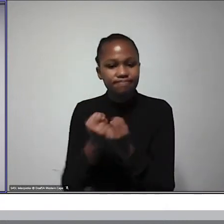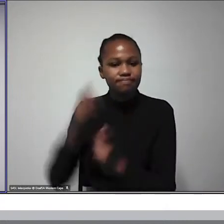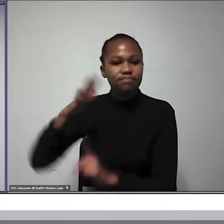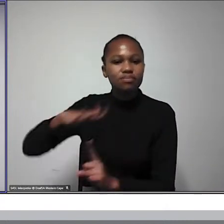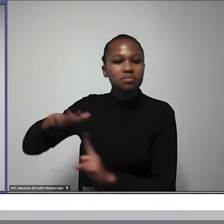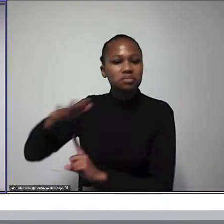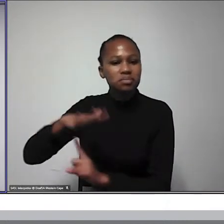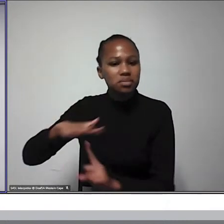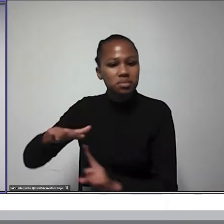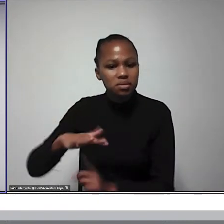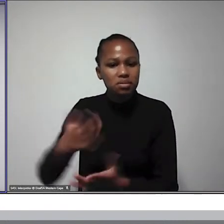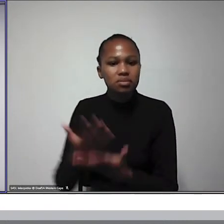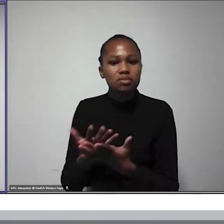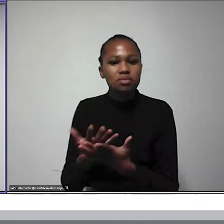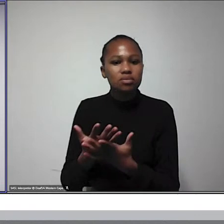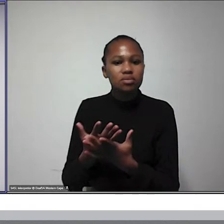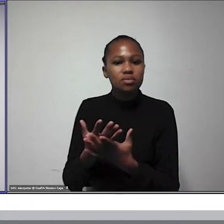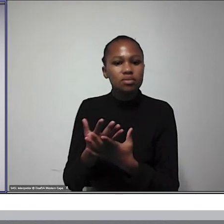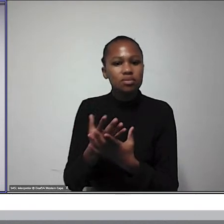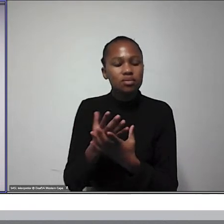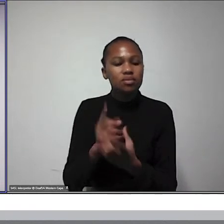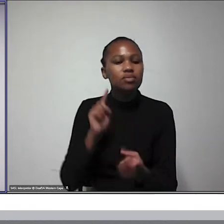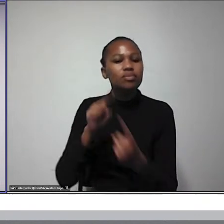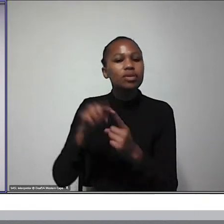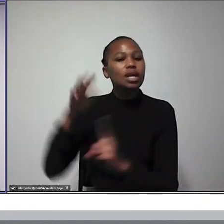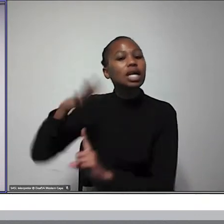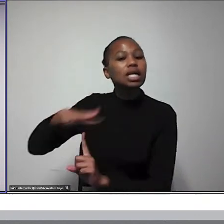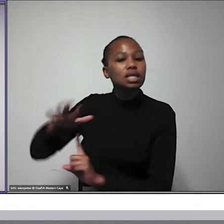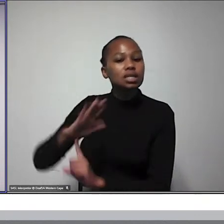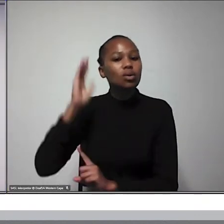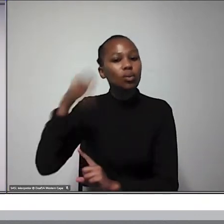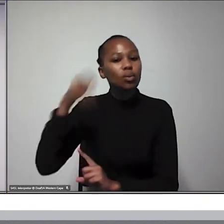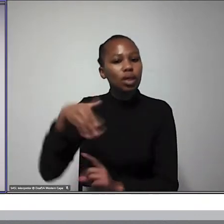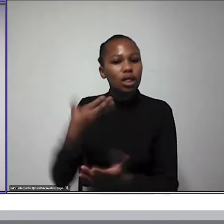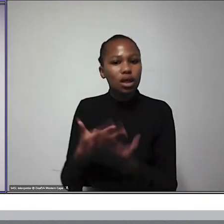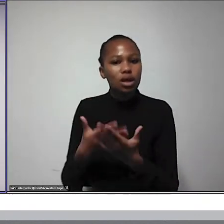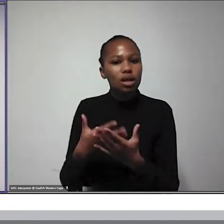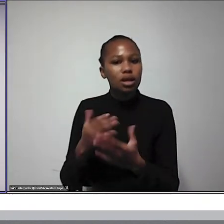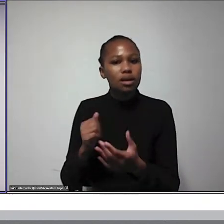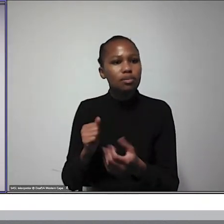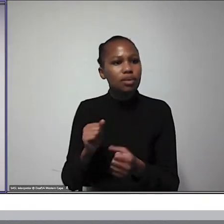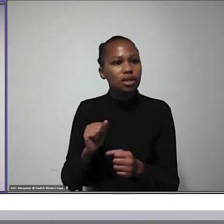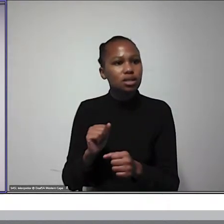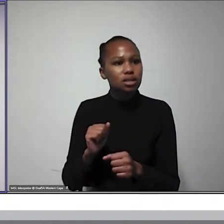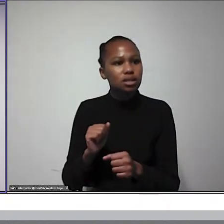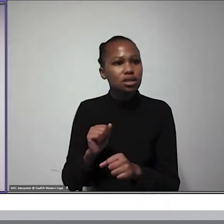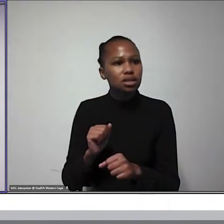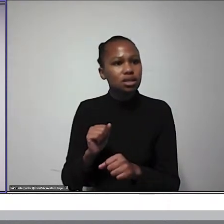value chain that leads into the automotive industry will be impacted.